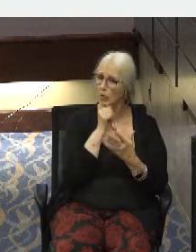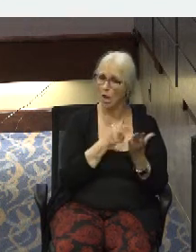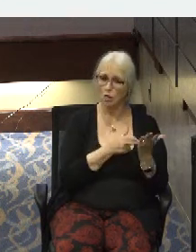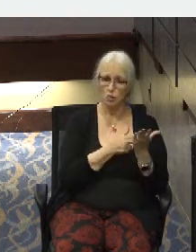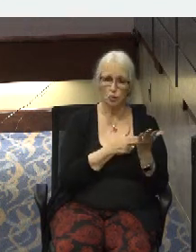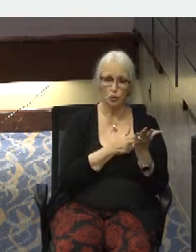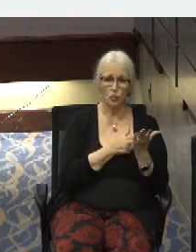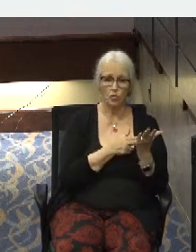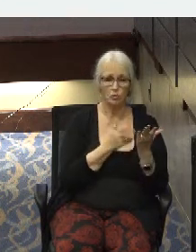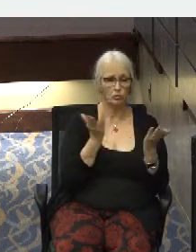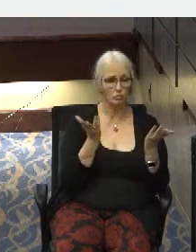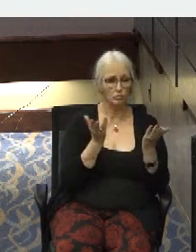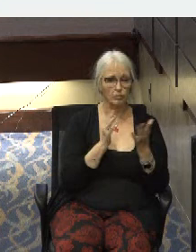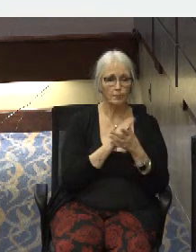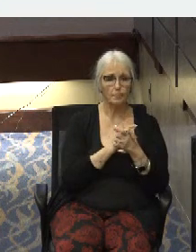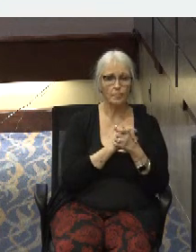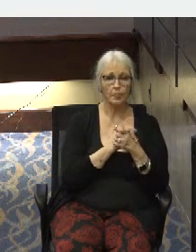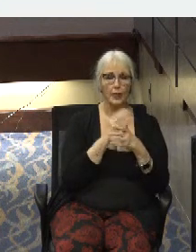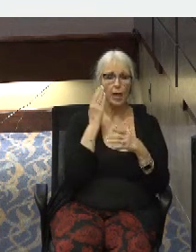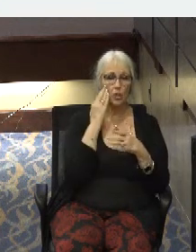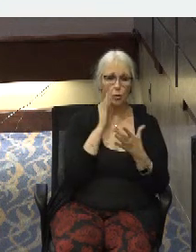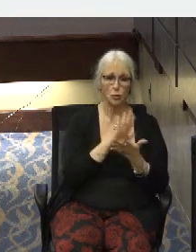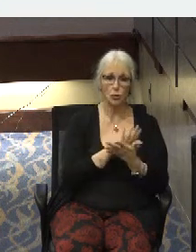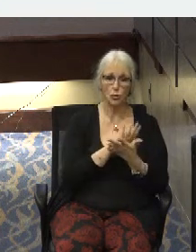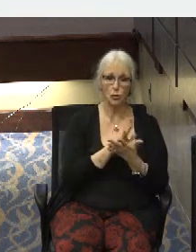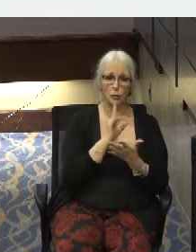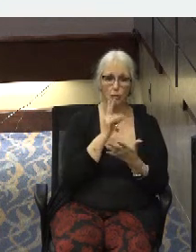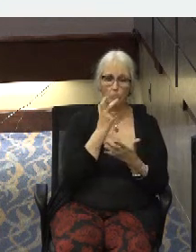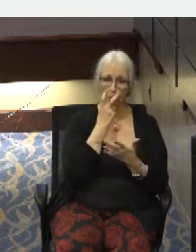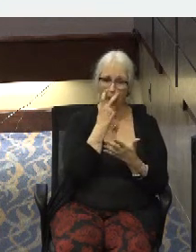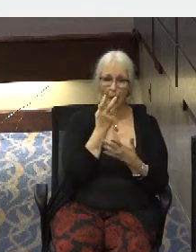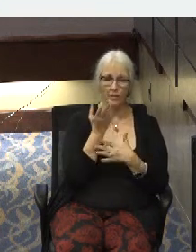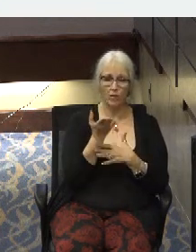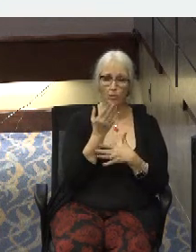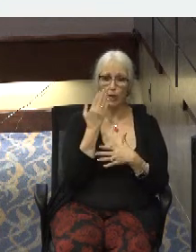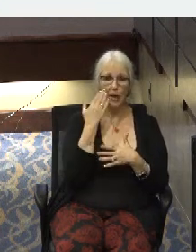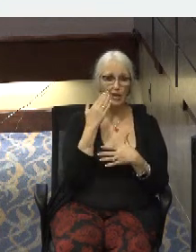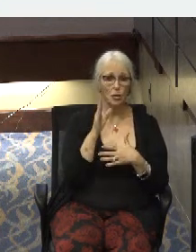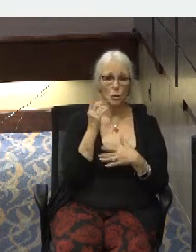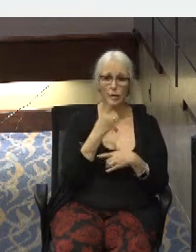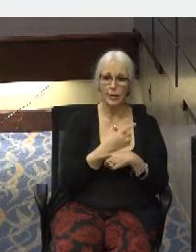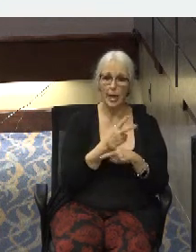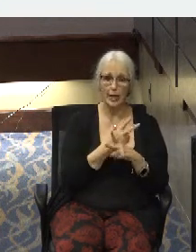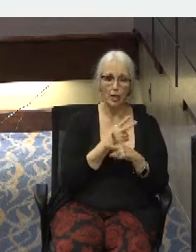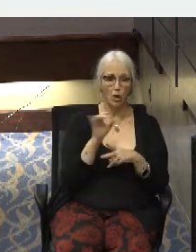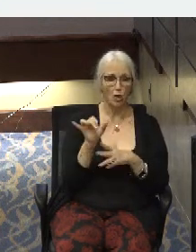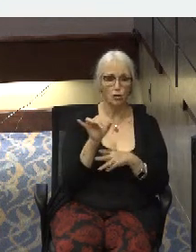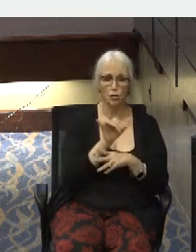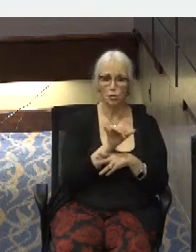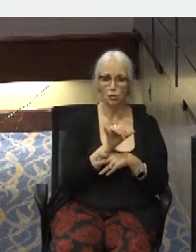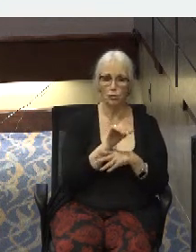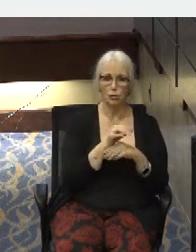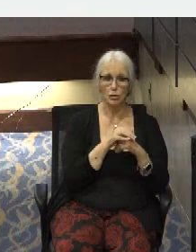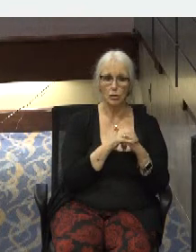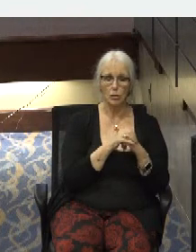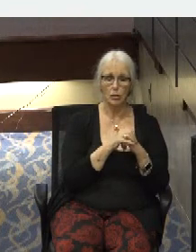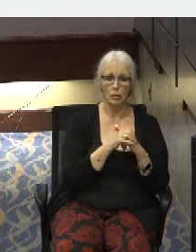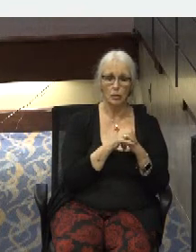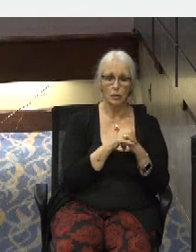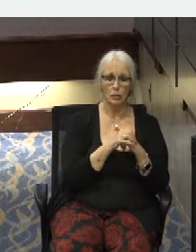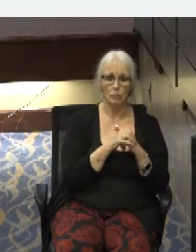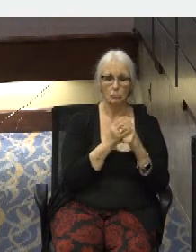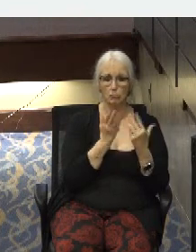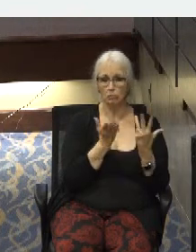sorry. I know the school for the blind is there, but I didn't know there was a daycare center there as well, unless it's the